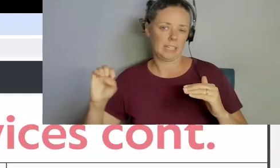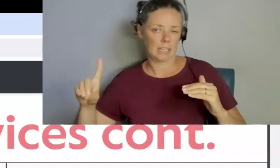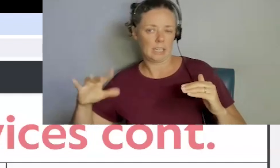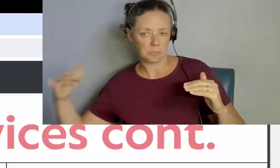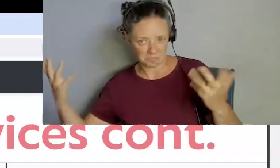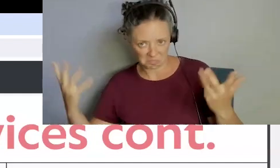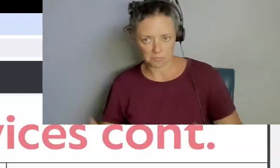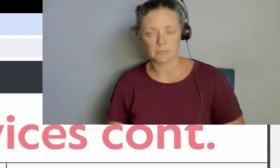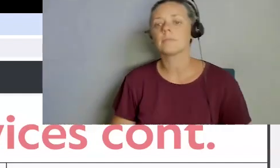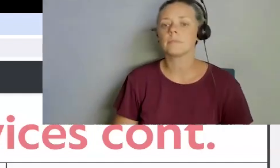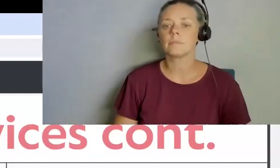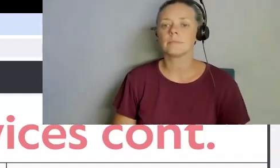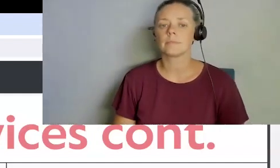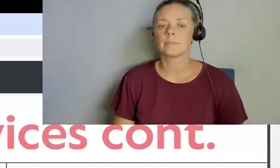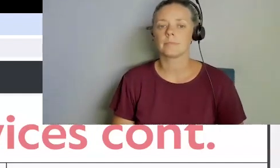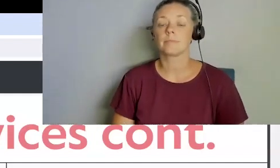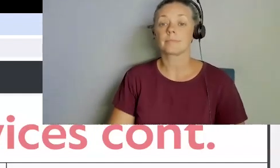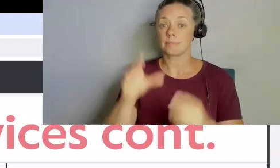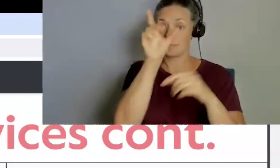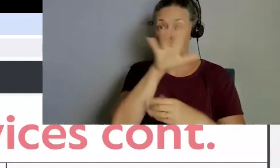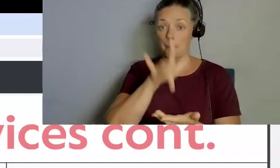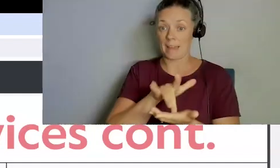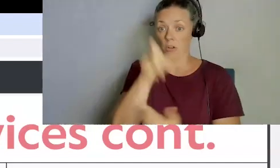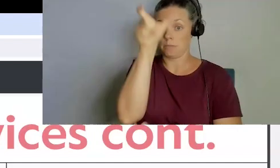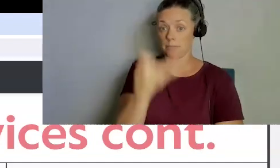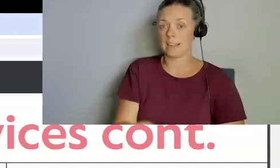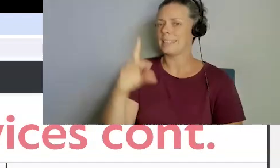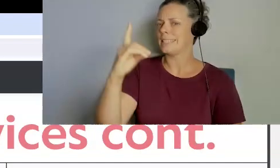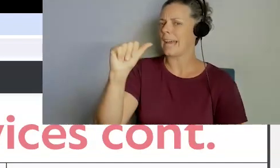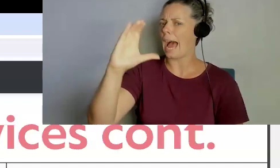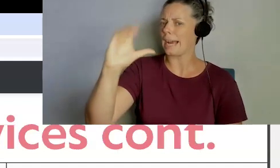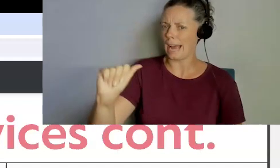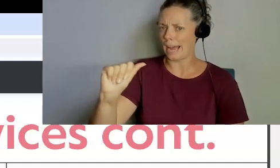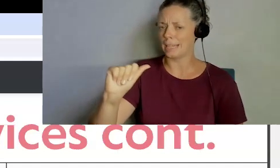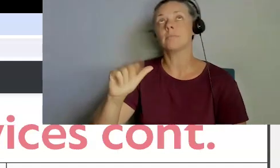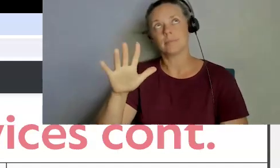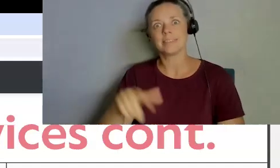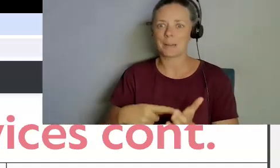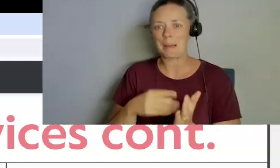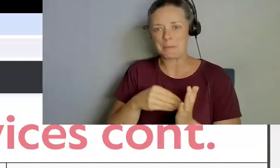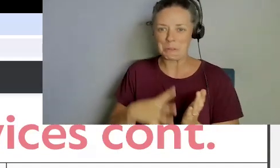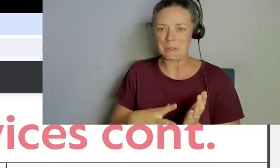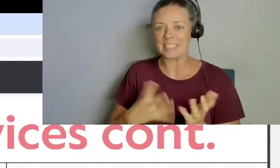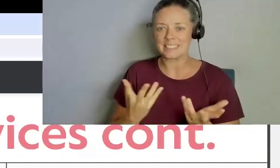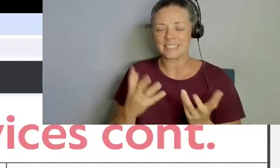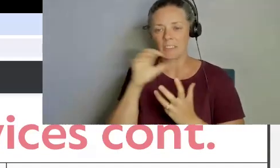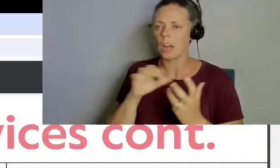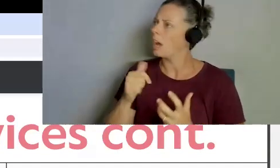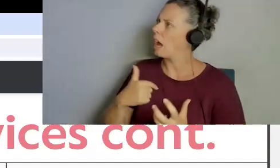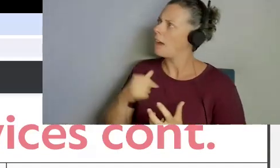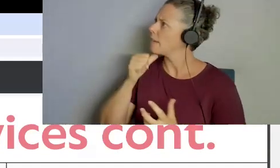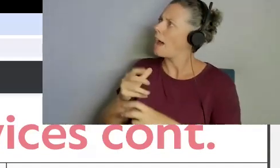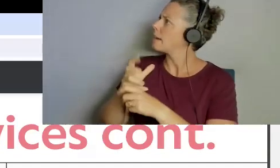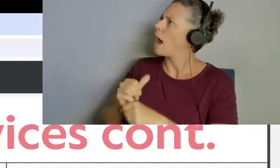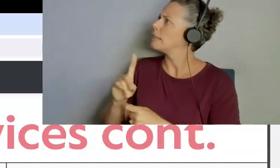DACA. DACA is another one that always students get confused. Sometimes they call and say, I haven't received my DACA and I need to pay for my books. And I'm